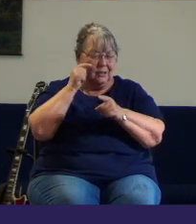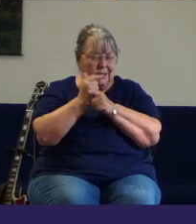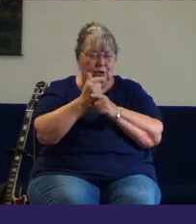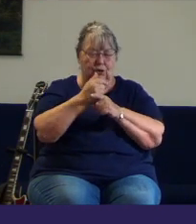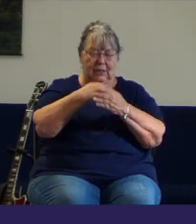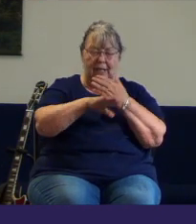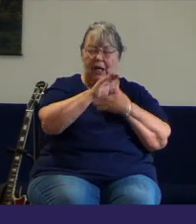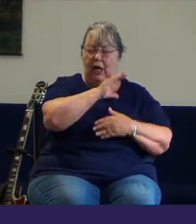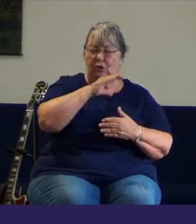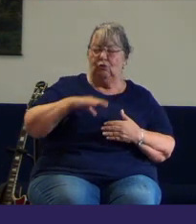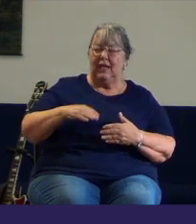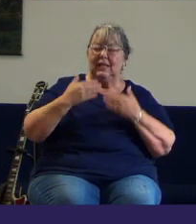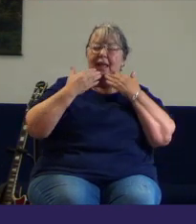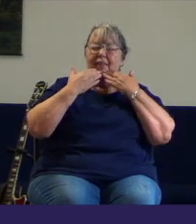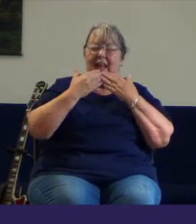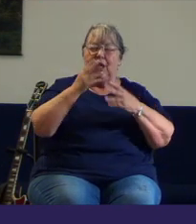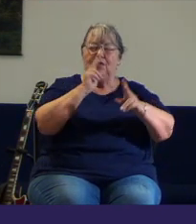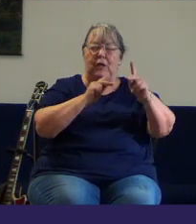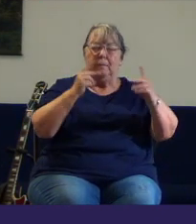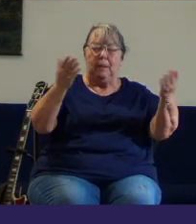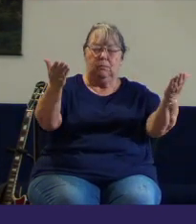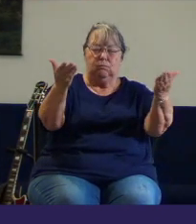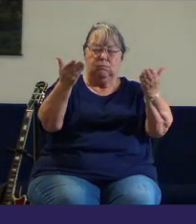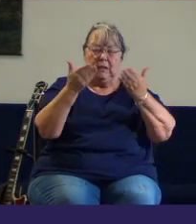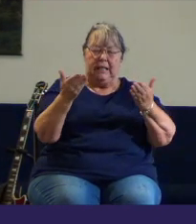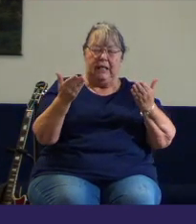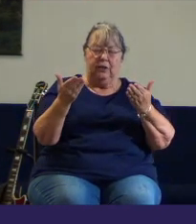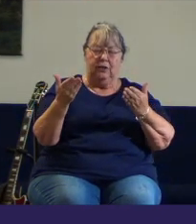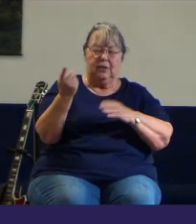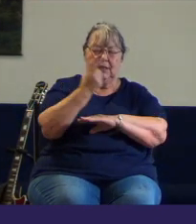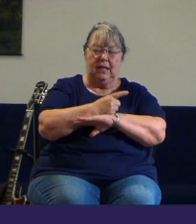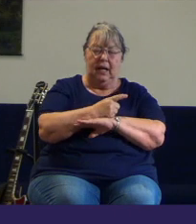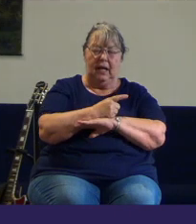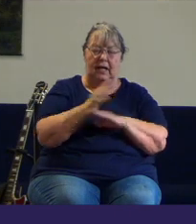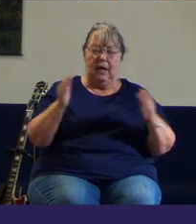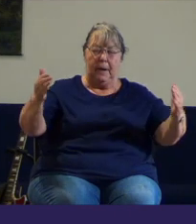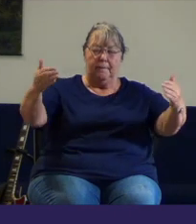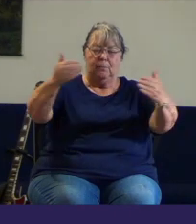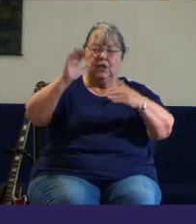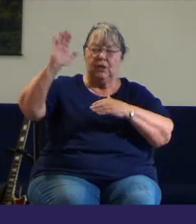brought into our church today. Would You embrace them with Your love today? We